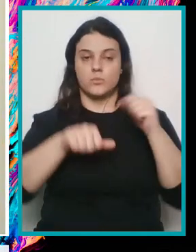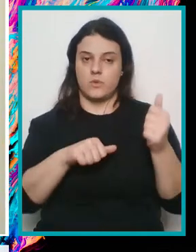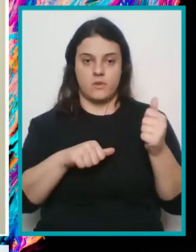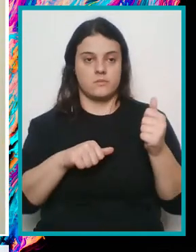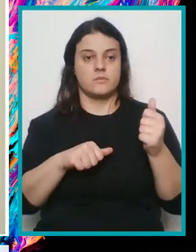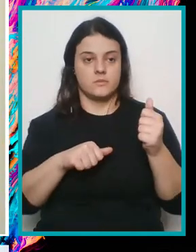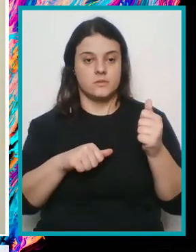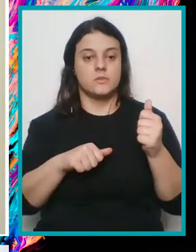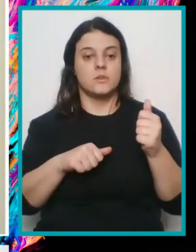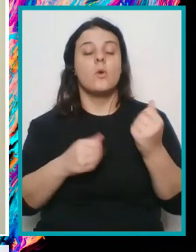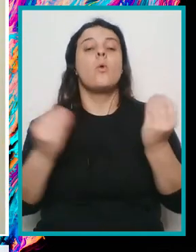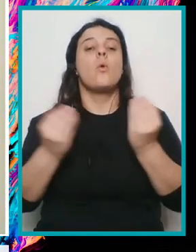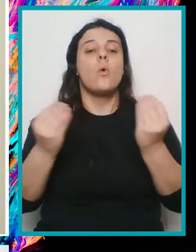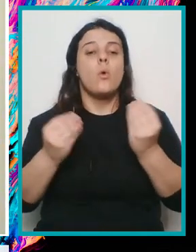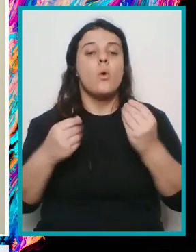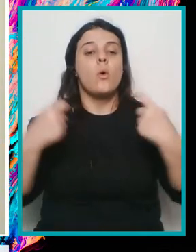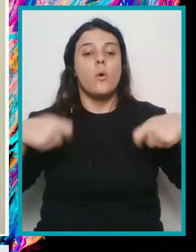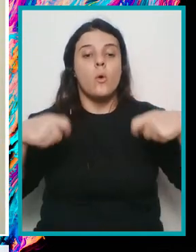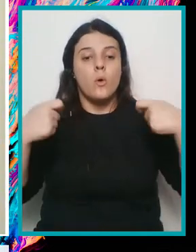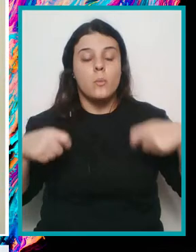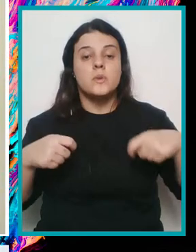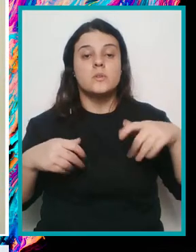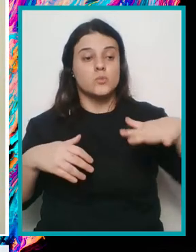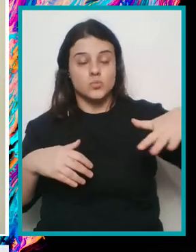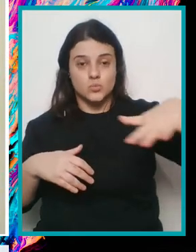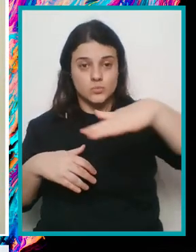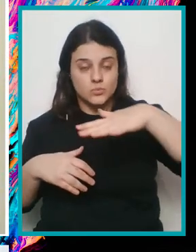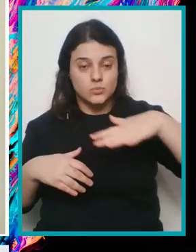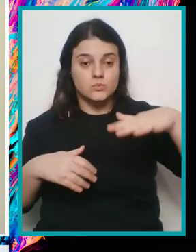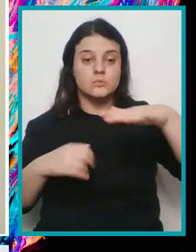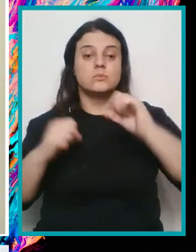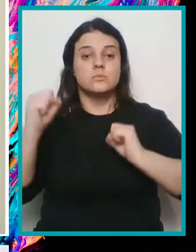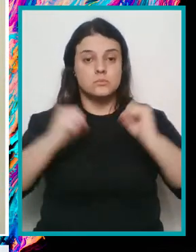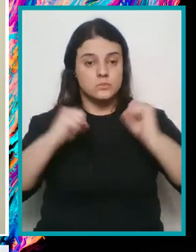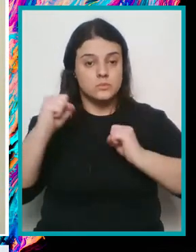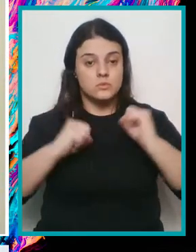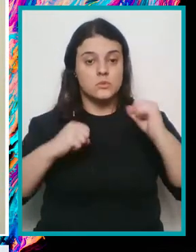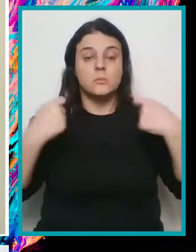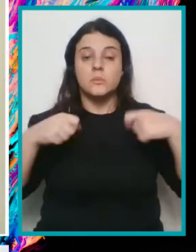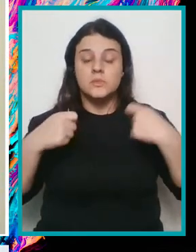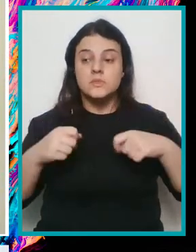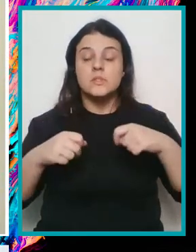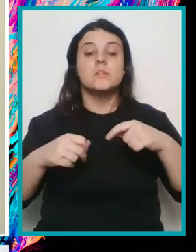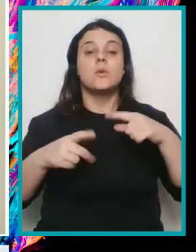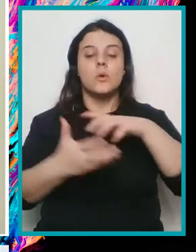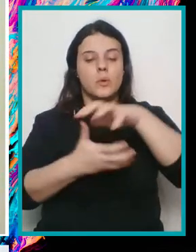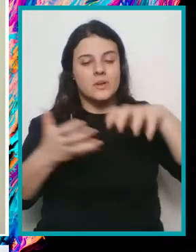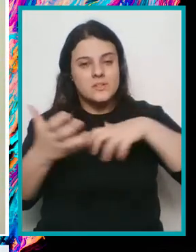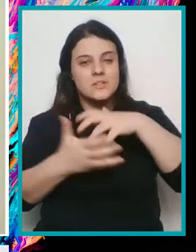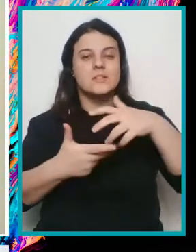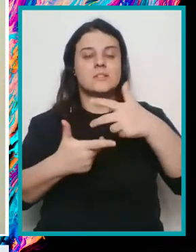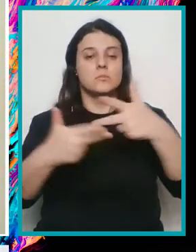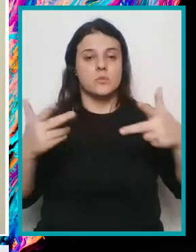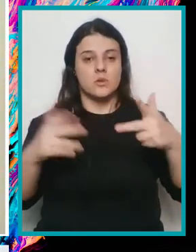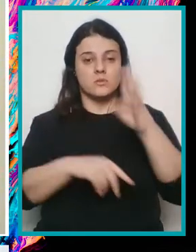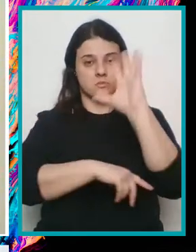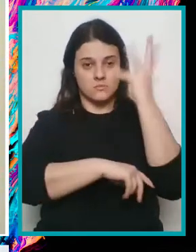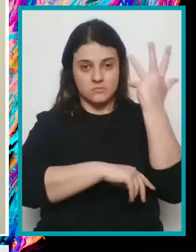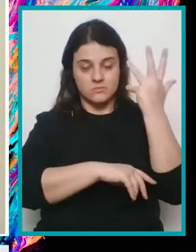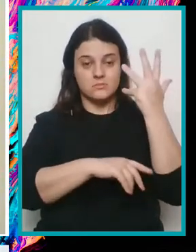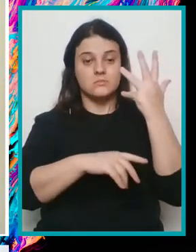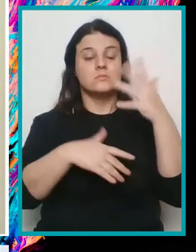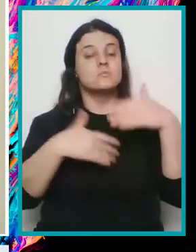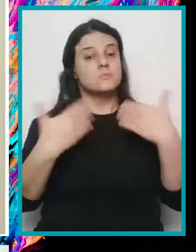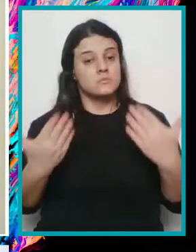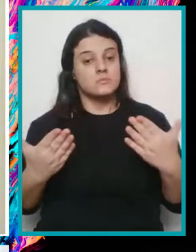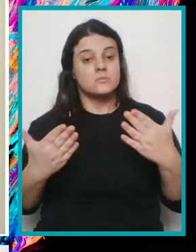By putting an end to the industry that has caused the climate crisis, and that is the fossil fuel